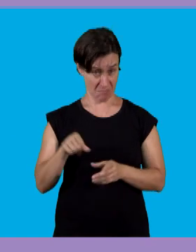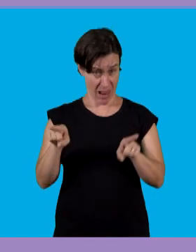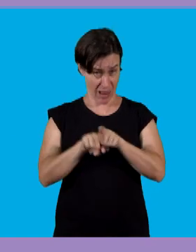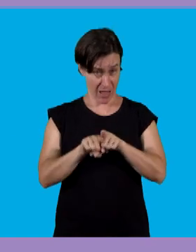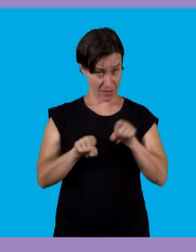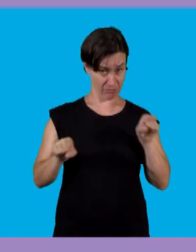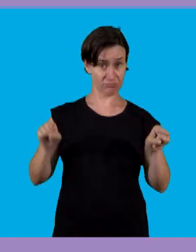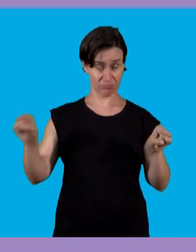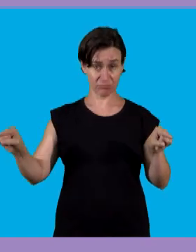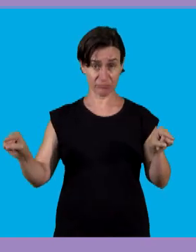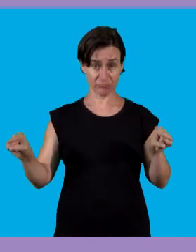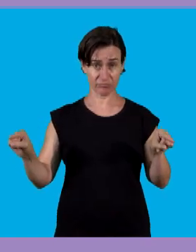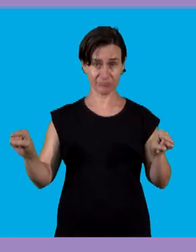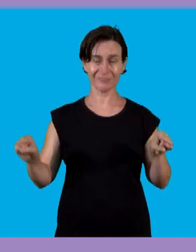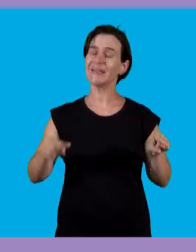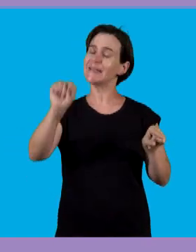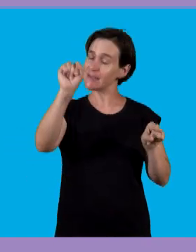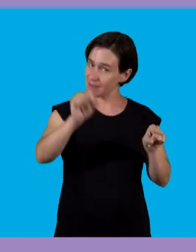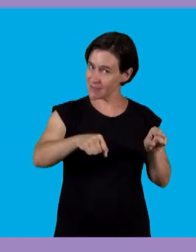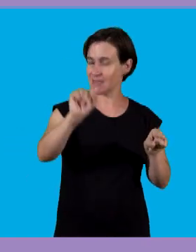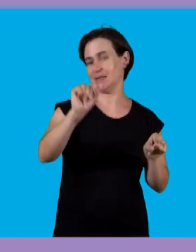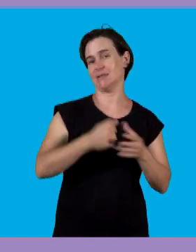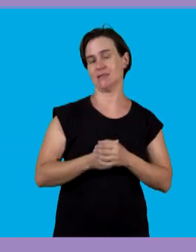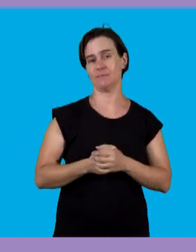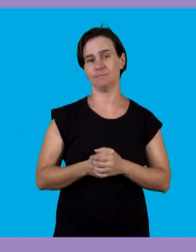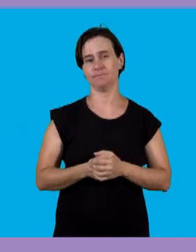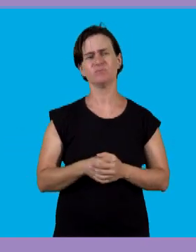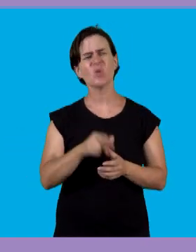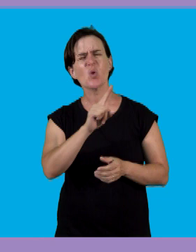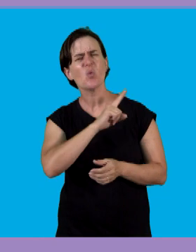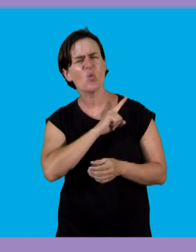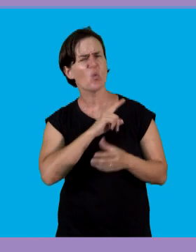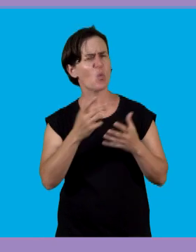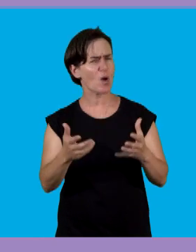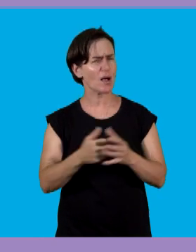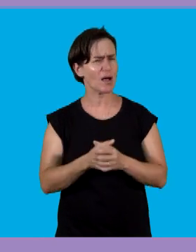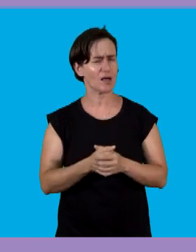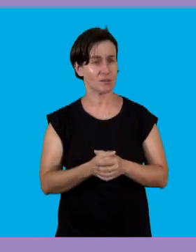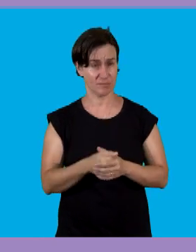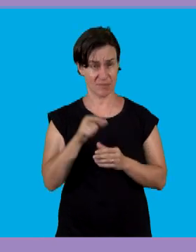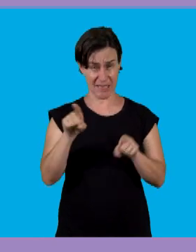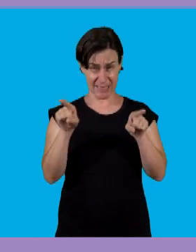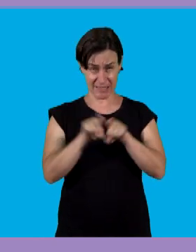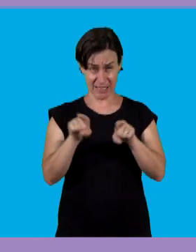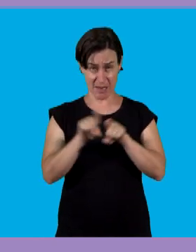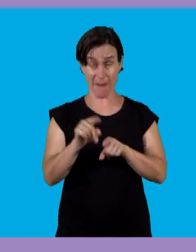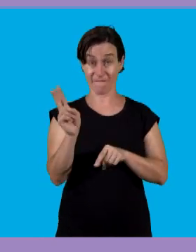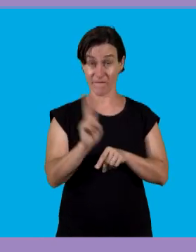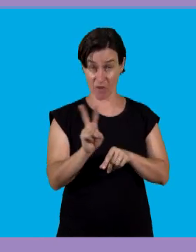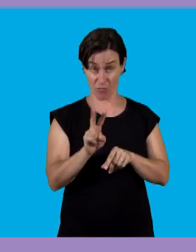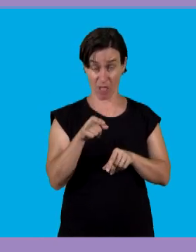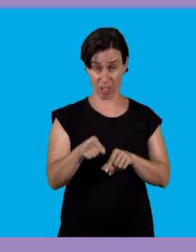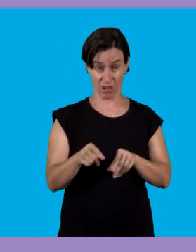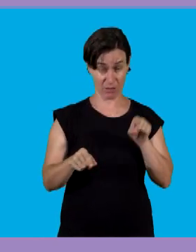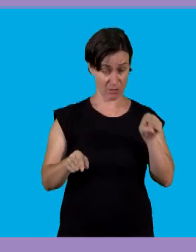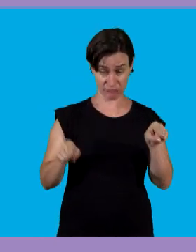Are they like terms? Well, yes, they are like terms. Why? Because do they have the same